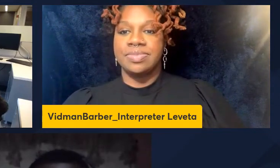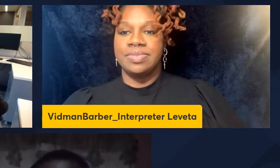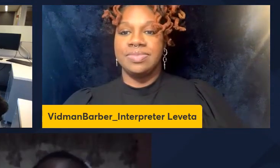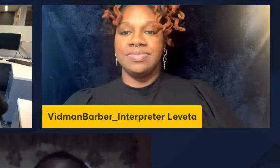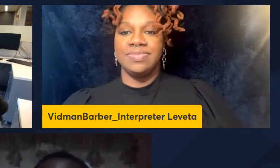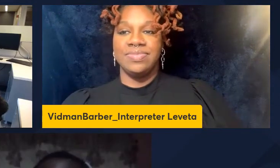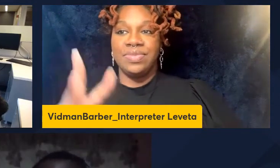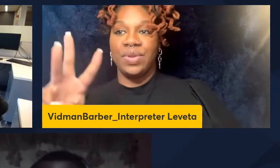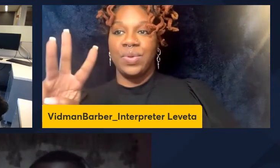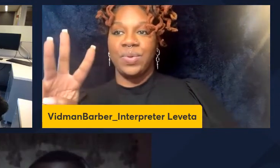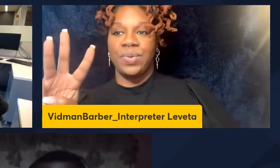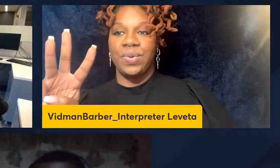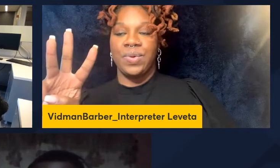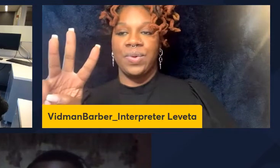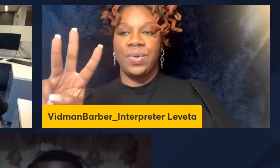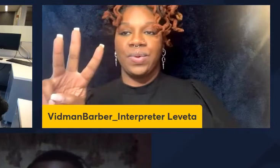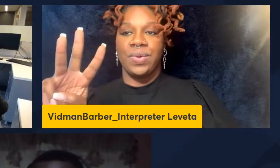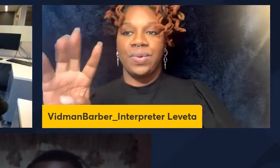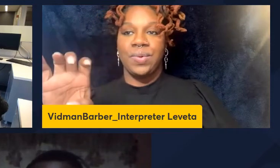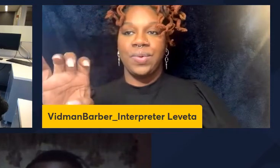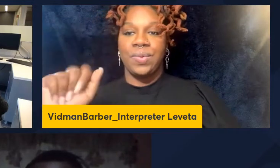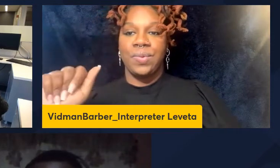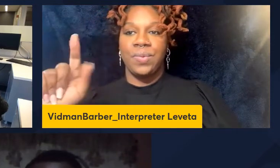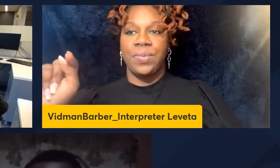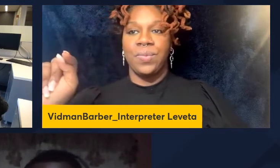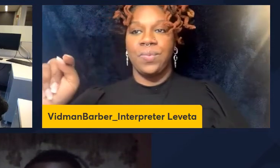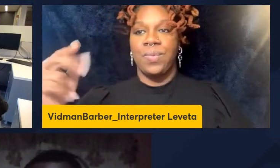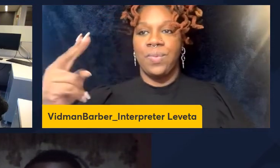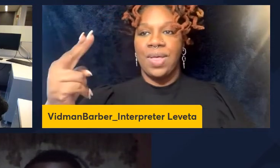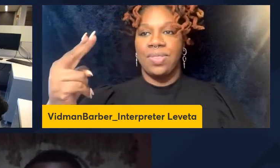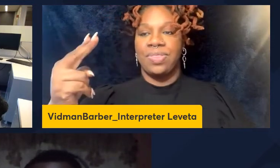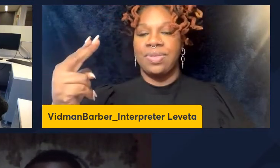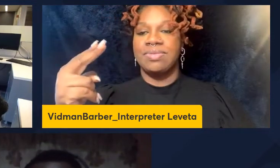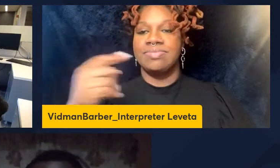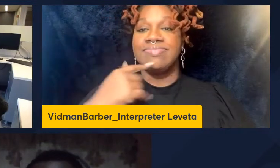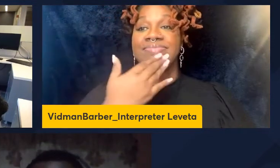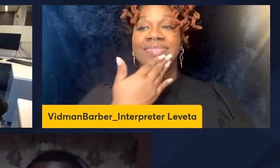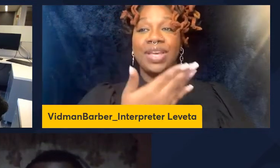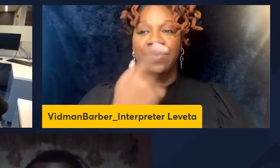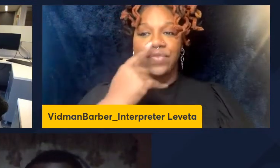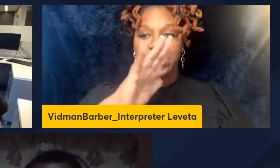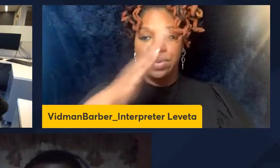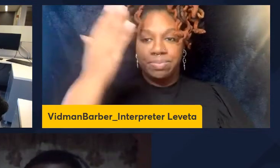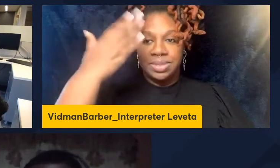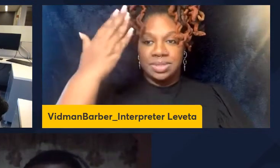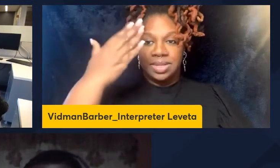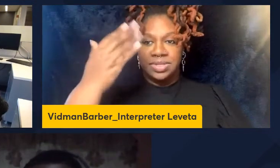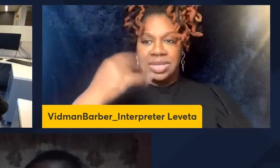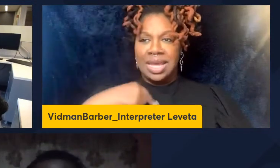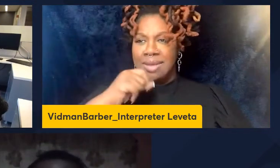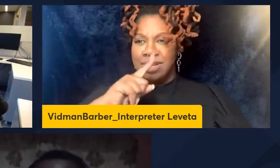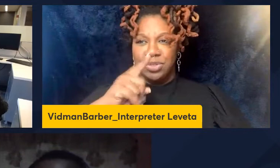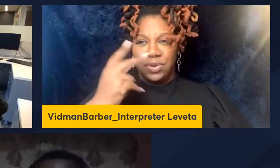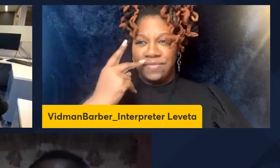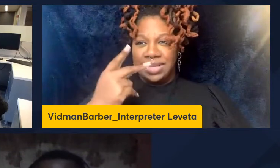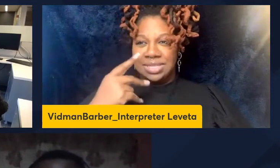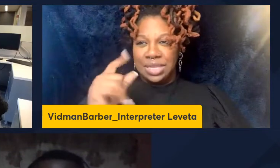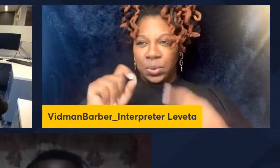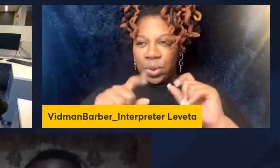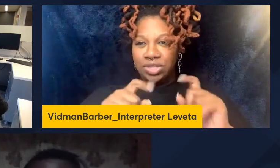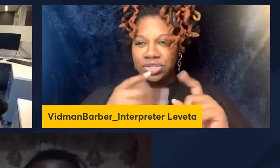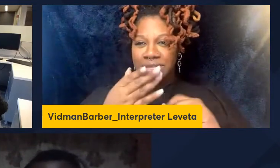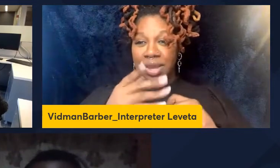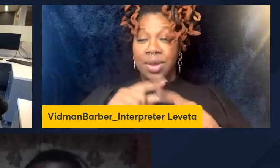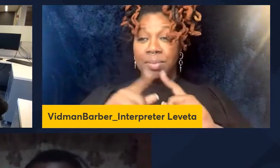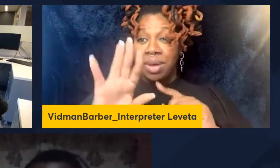Cherie Butts, for your presentation. Um, I'm not sure there are questions yet, but if you have